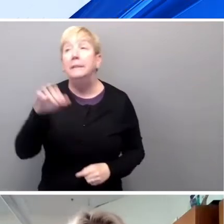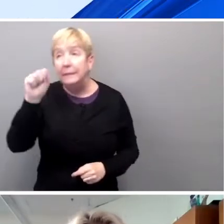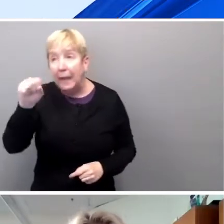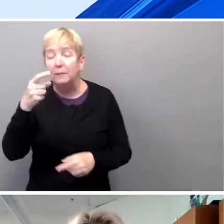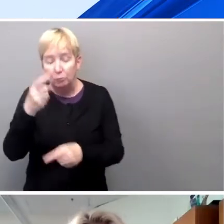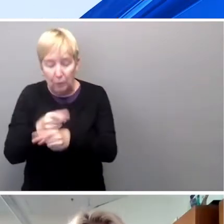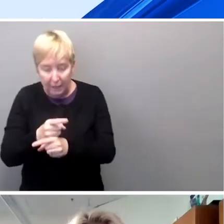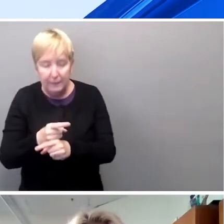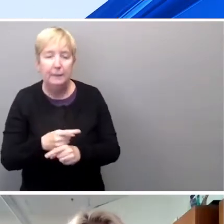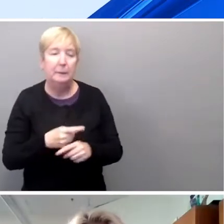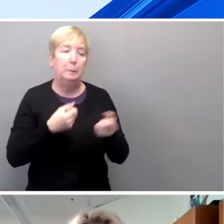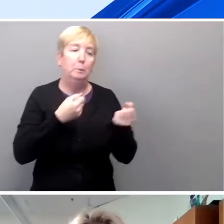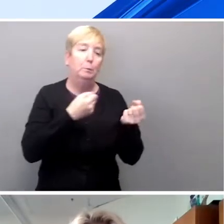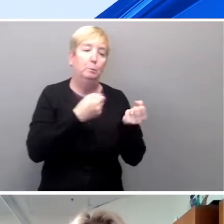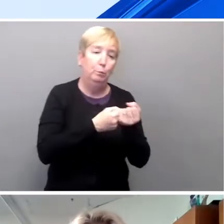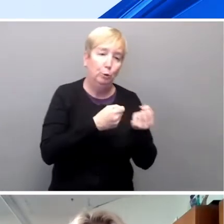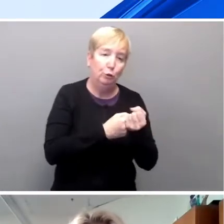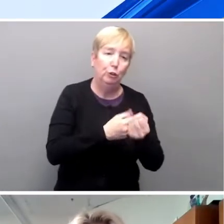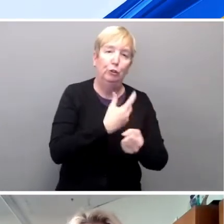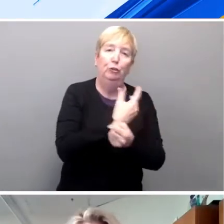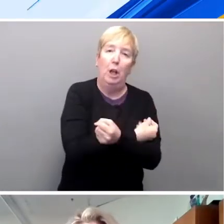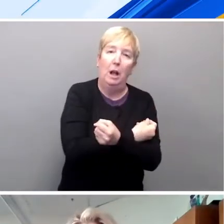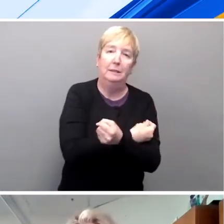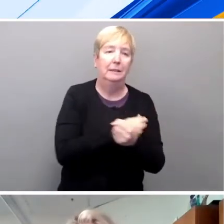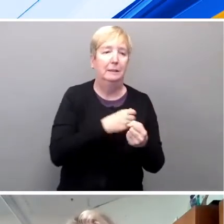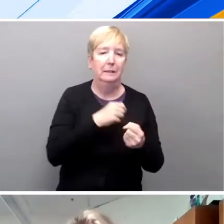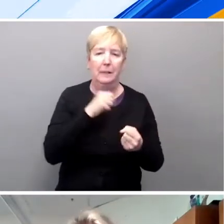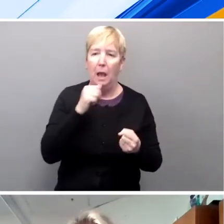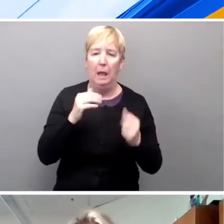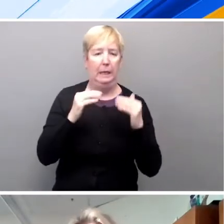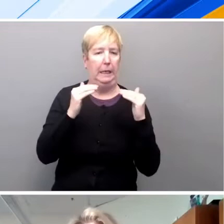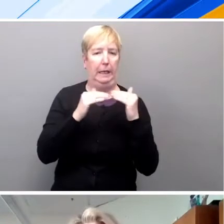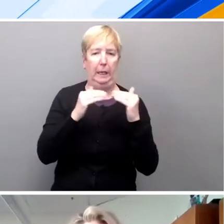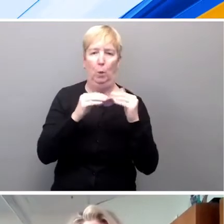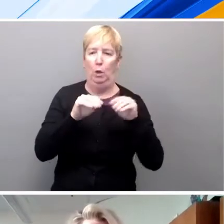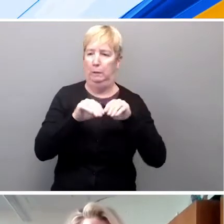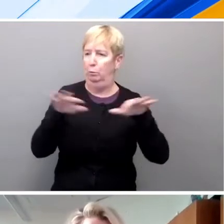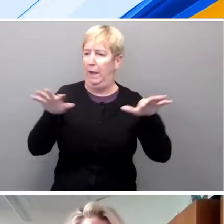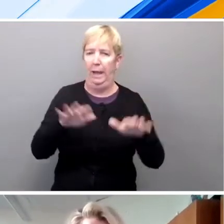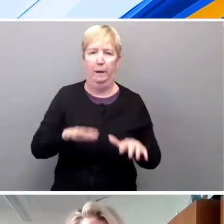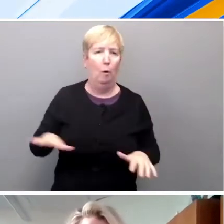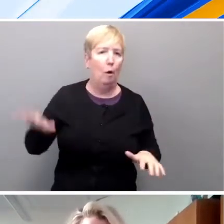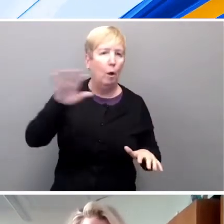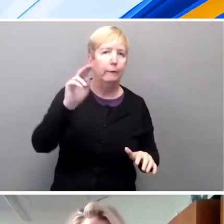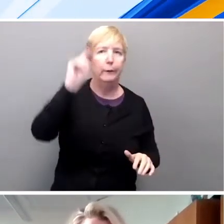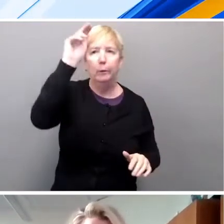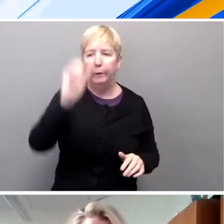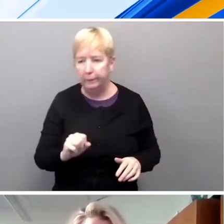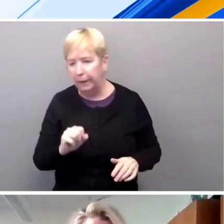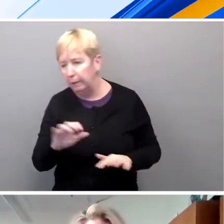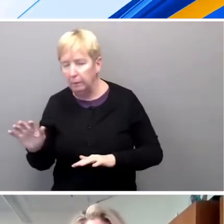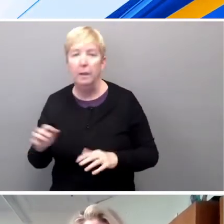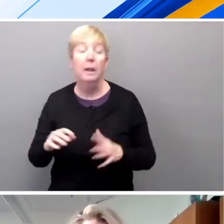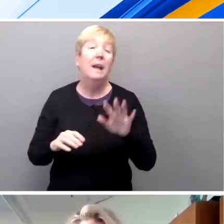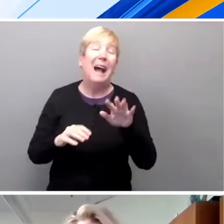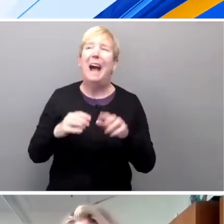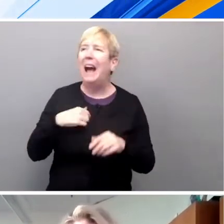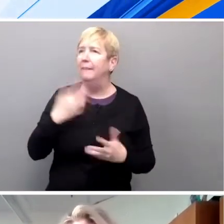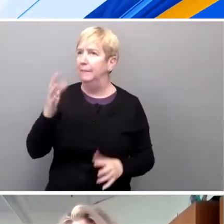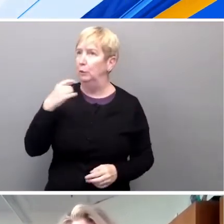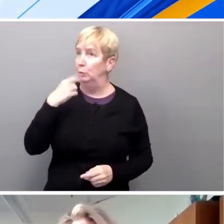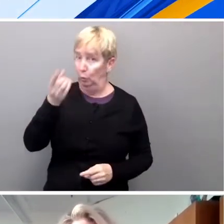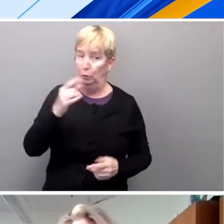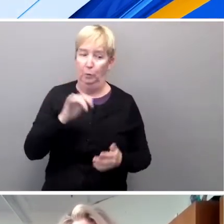available, equally across the state. I mentioned earlier that we're having trouble securing venues to